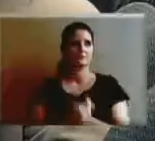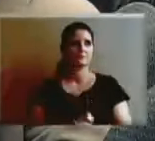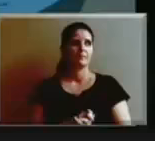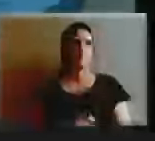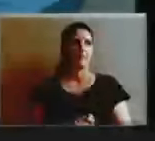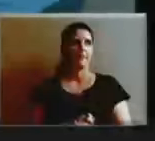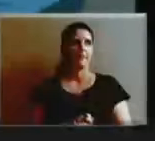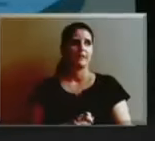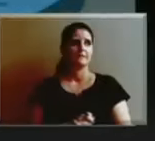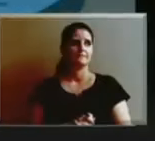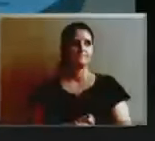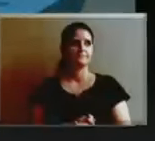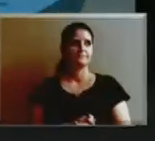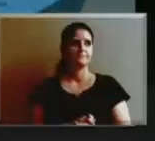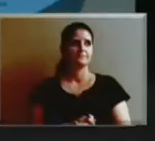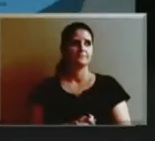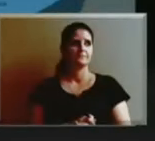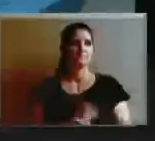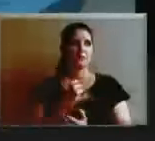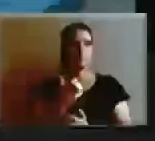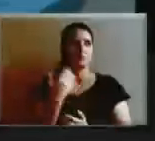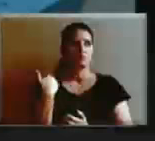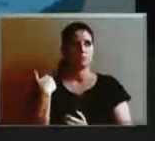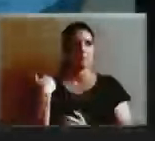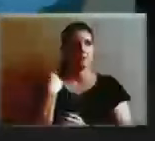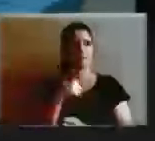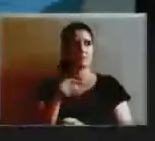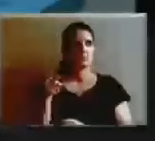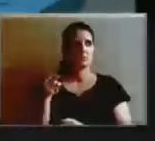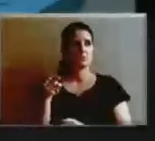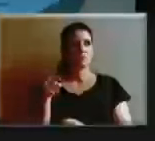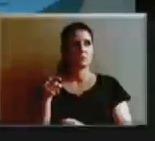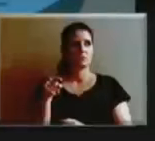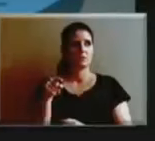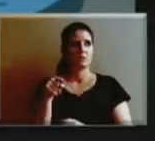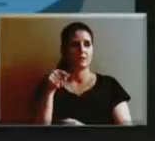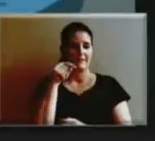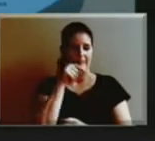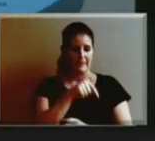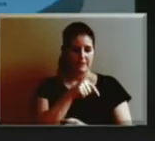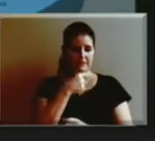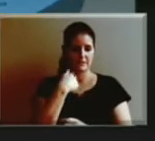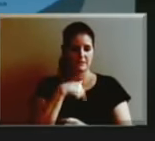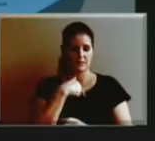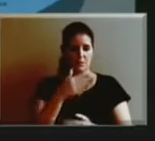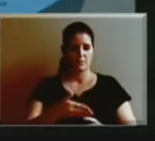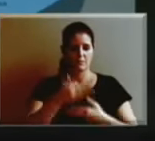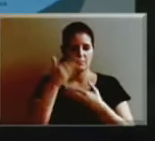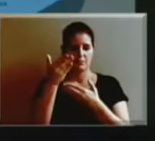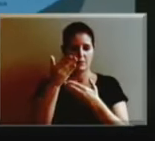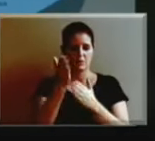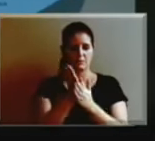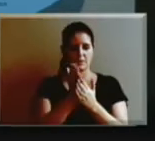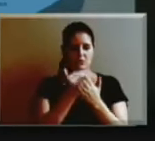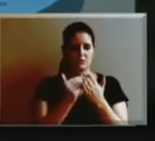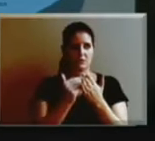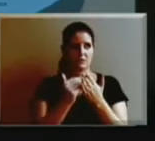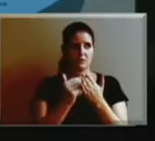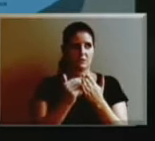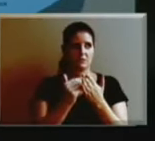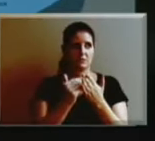I want to just remind the board, this is the tentative budget that we had originally, the